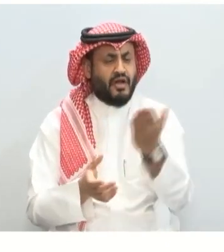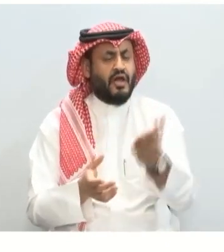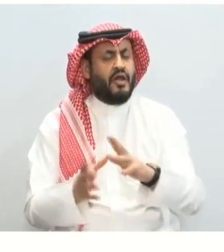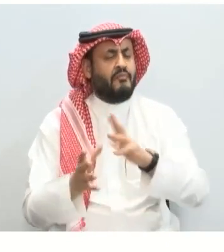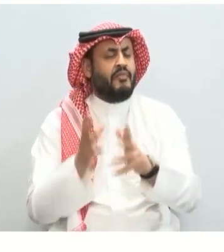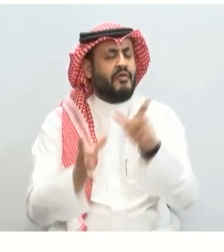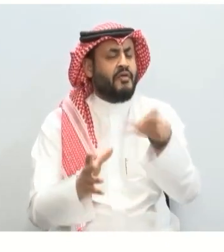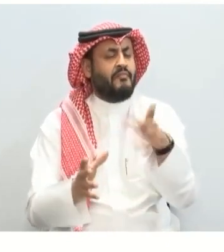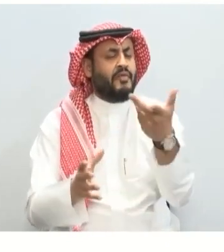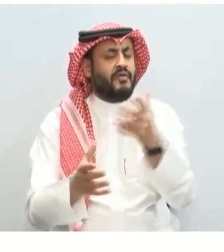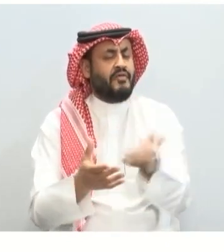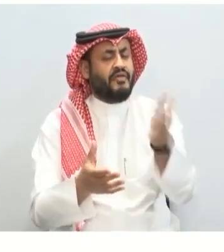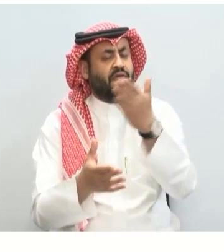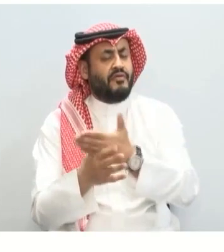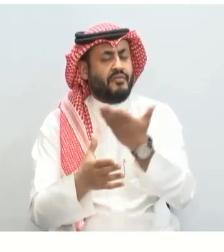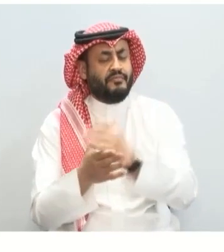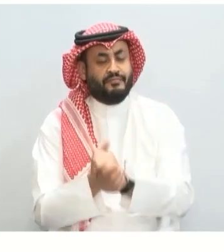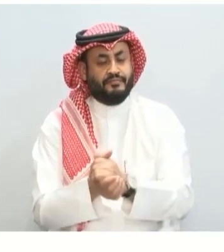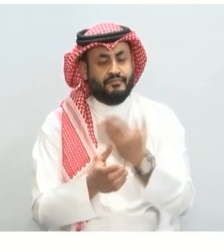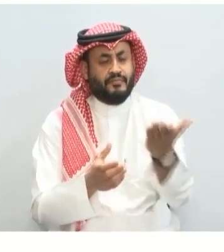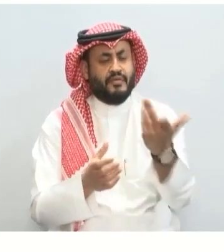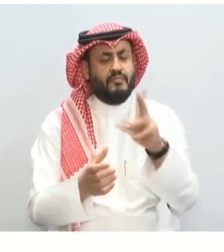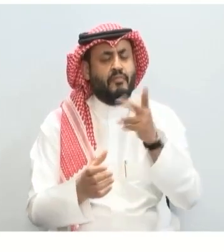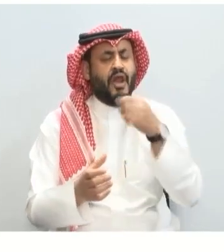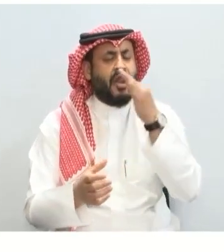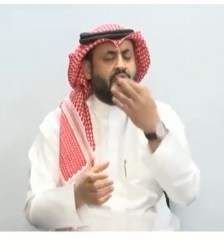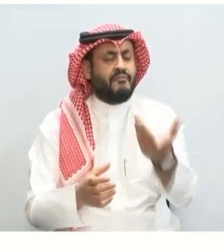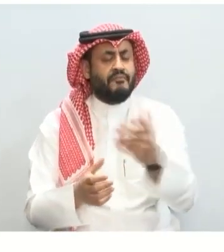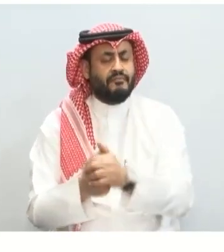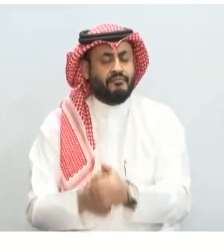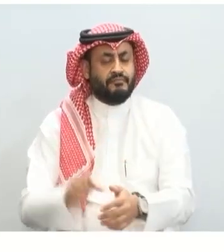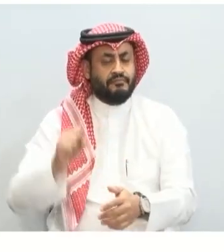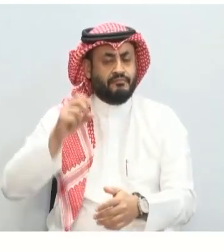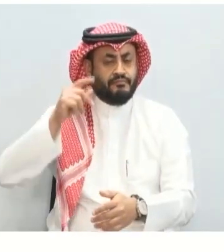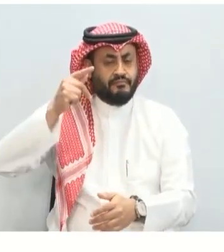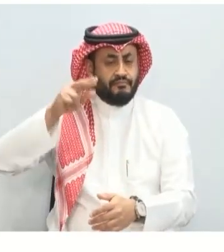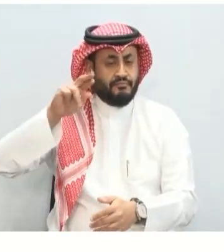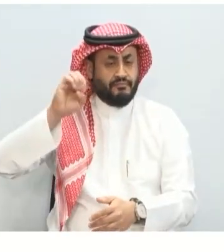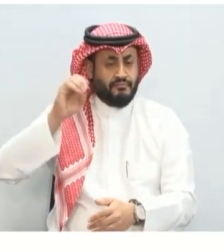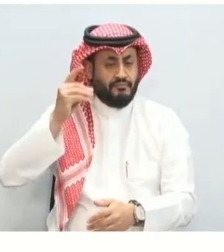and why? The word here is spread. Who said the word spread and why?